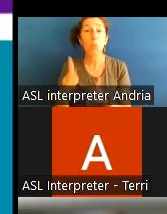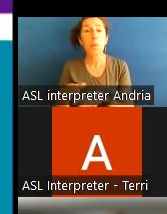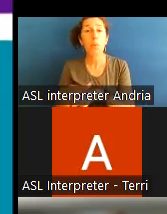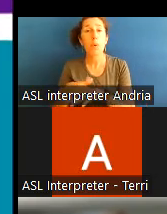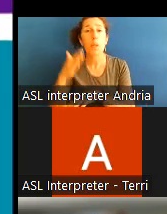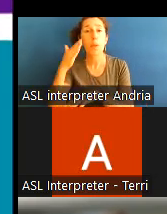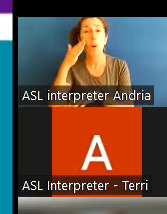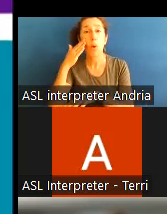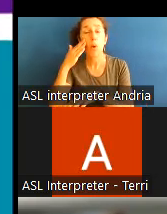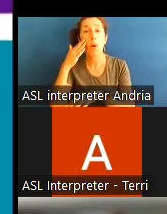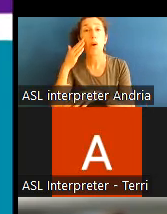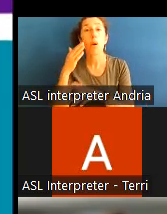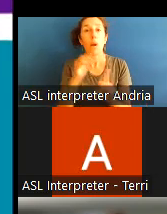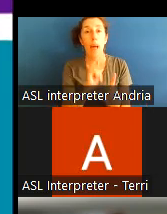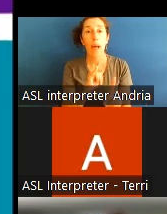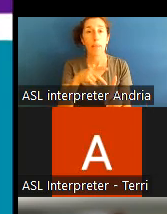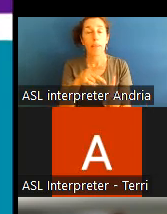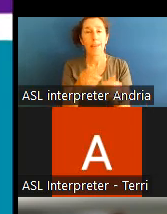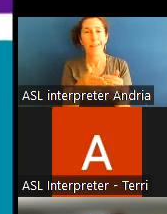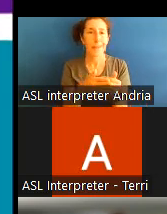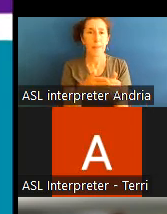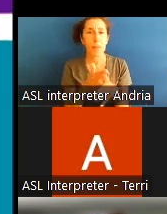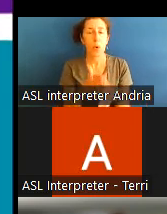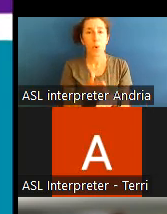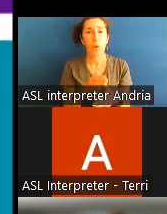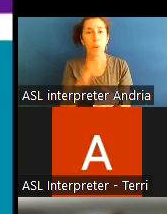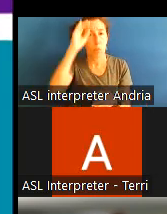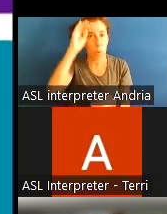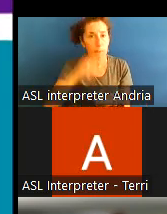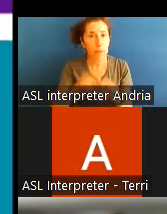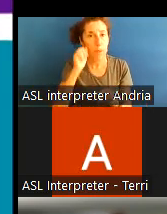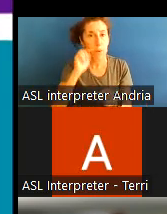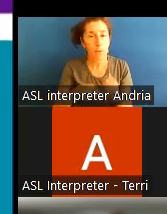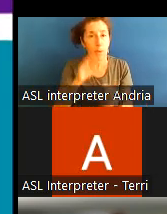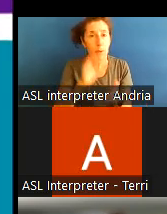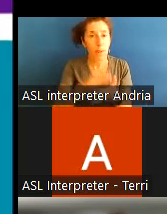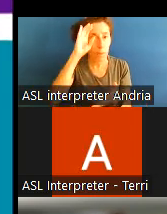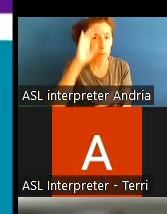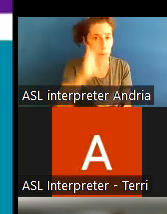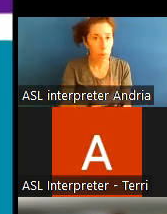What does culture tell us about relationships and sex?